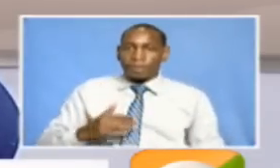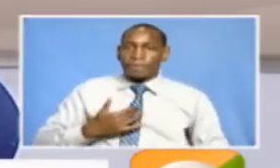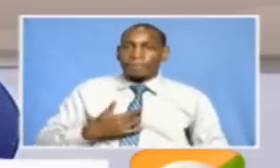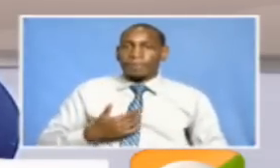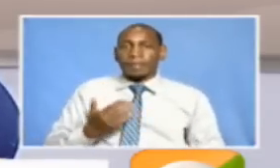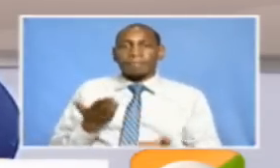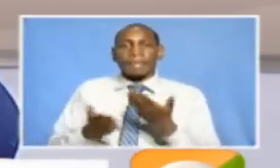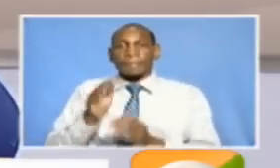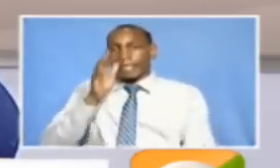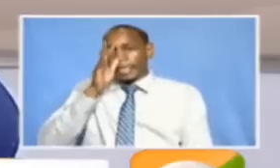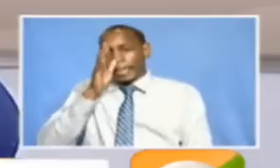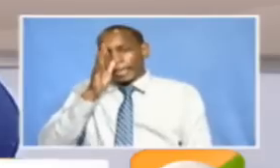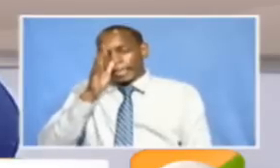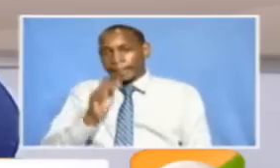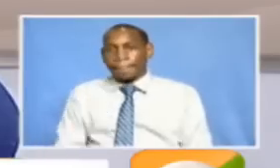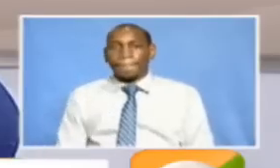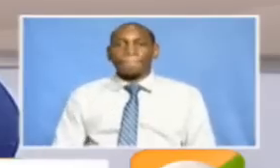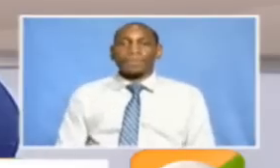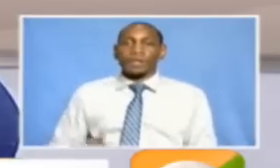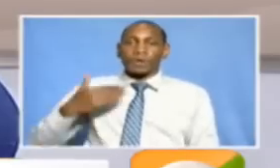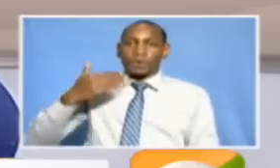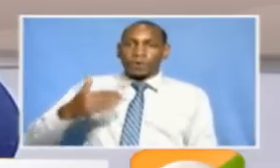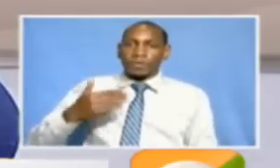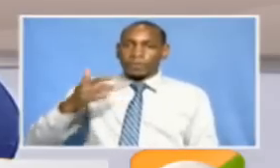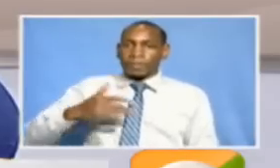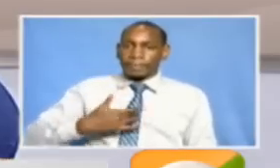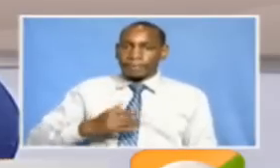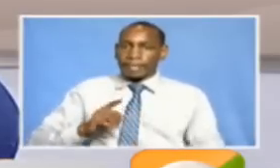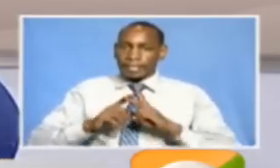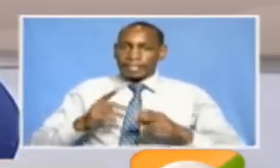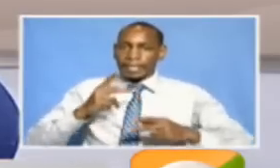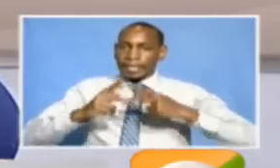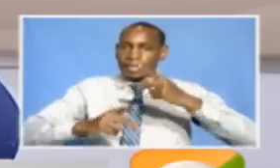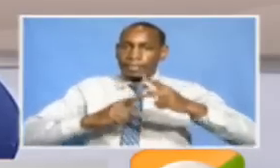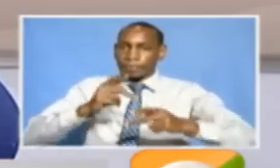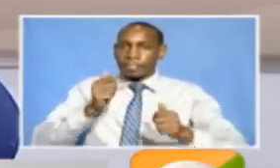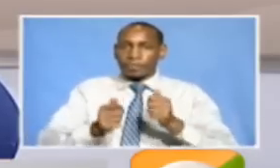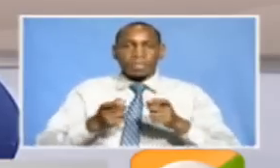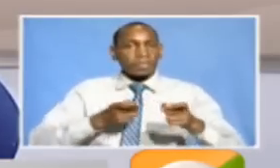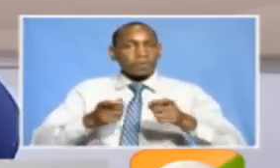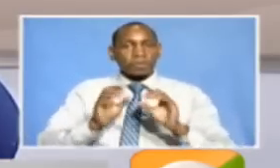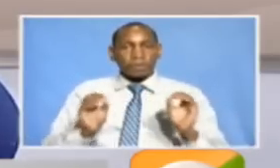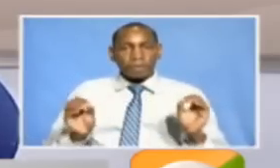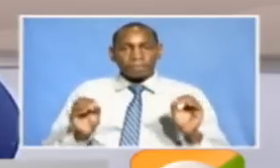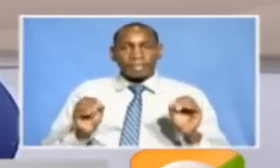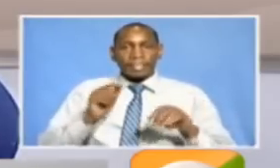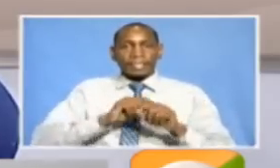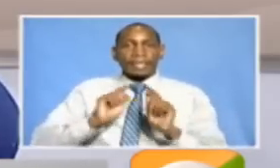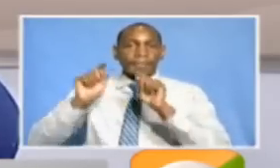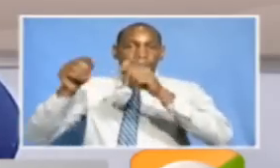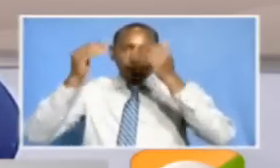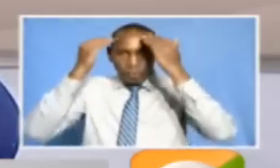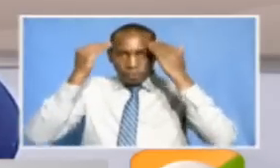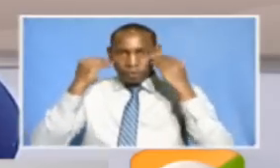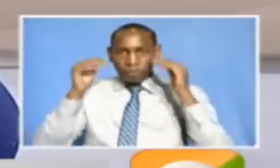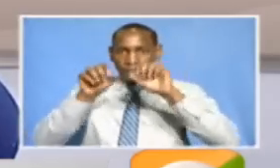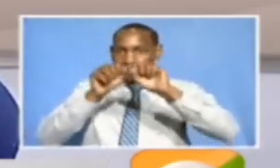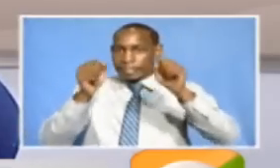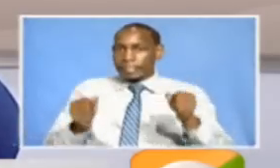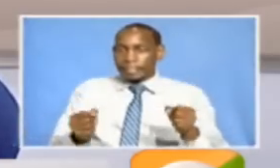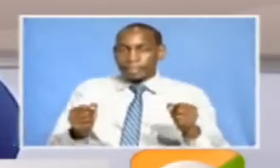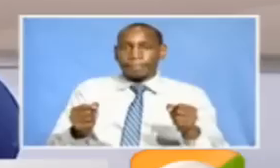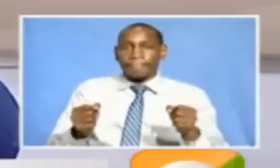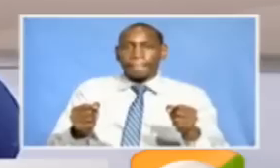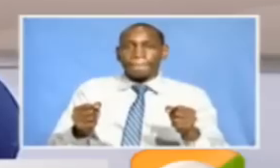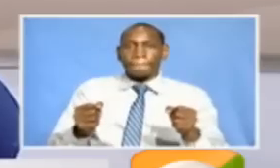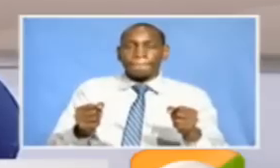And oftentimes feel that I'll be entered into a process that I can't control, especially when it gets to the court system of all of